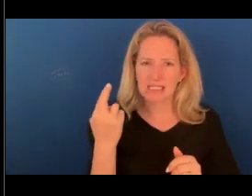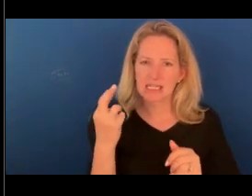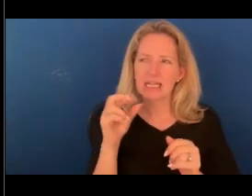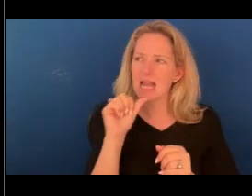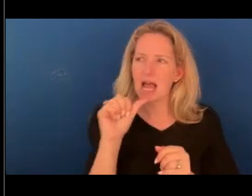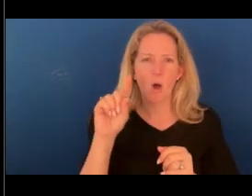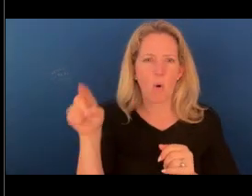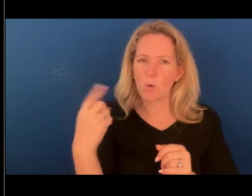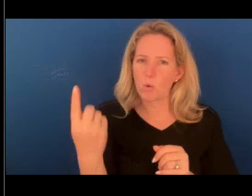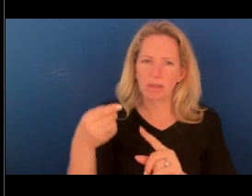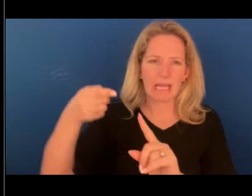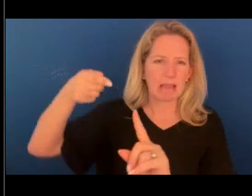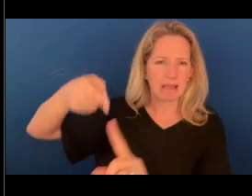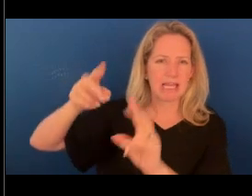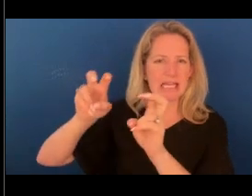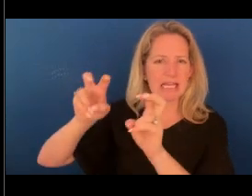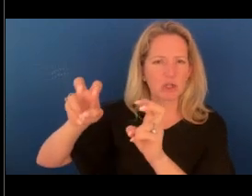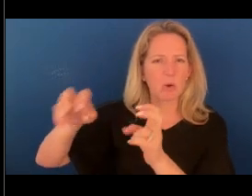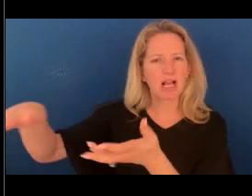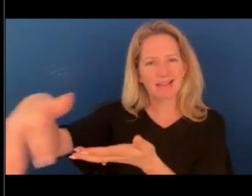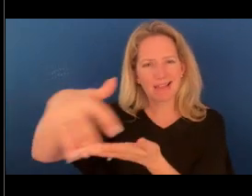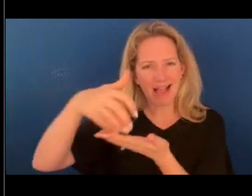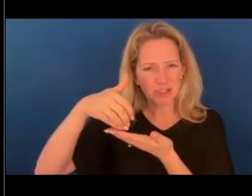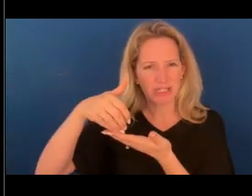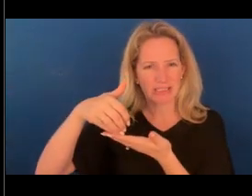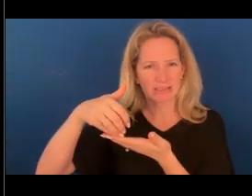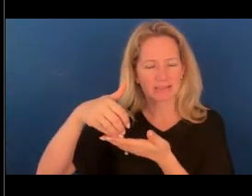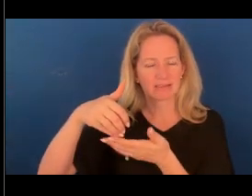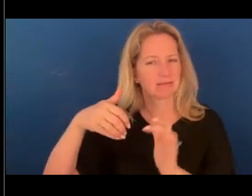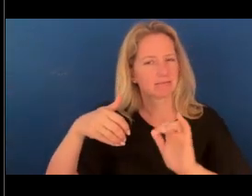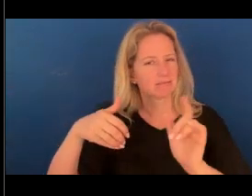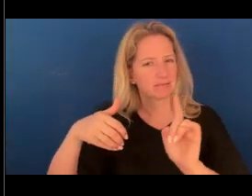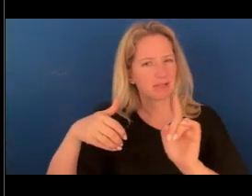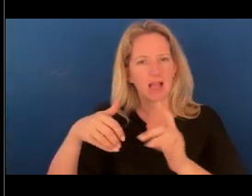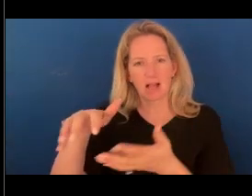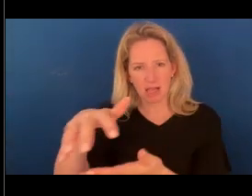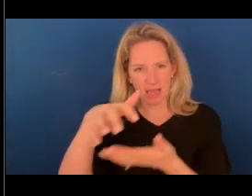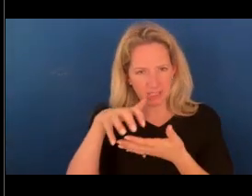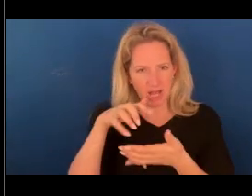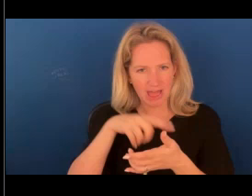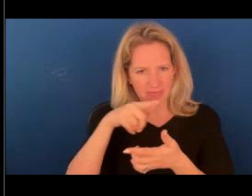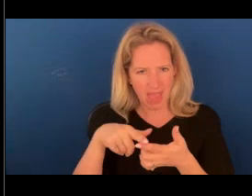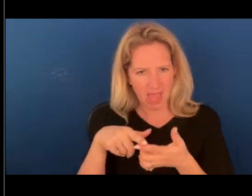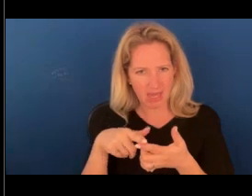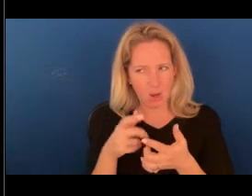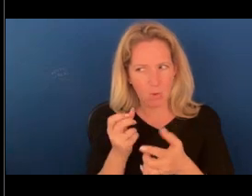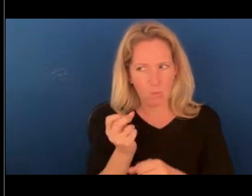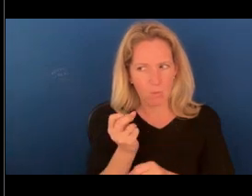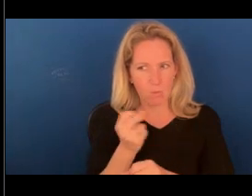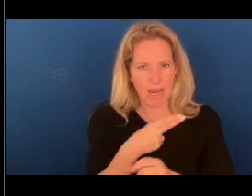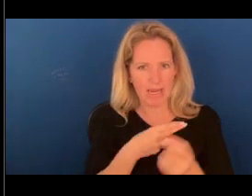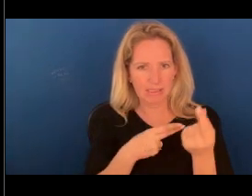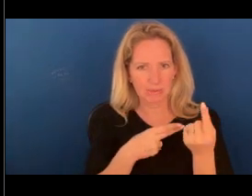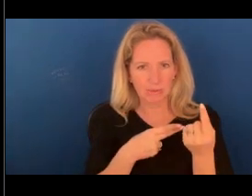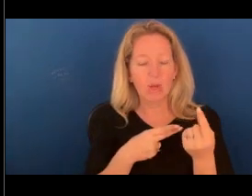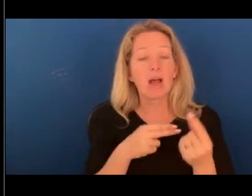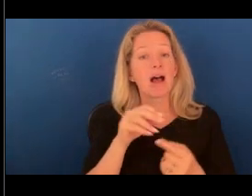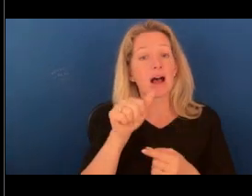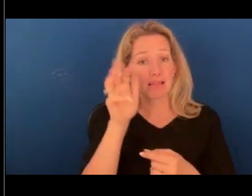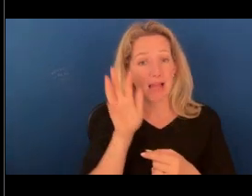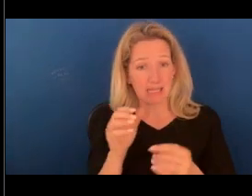collection, it was about the waste once we did have it collected. So Alaska has more coastline, as many of you know, than the rest of the United